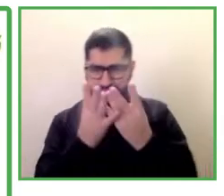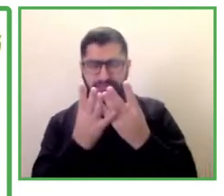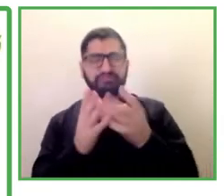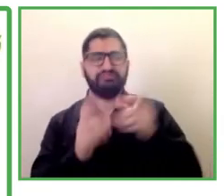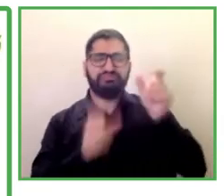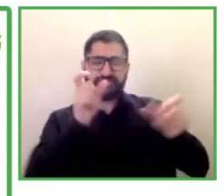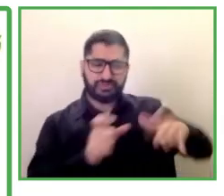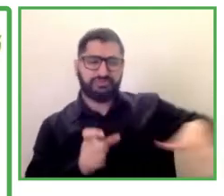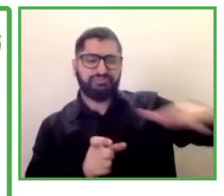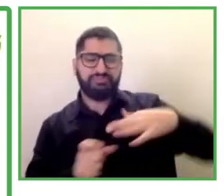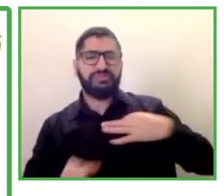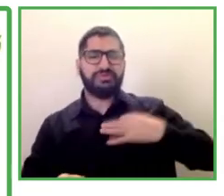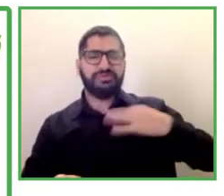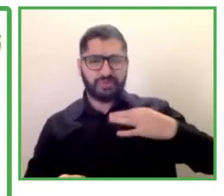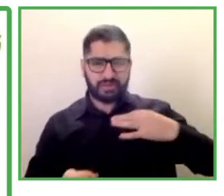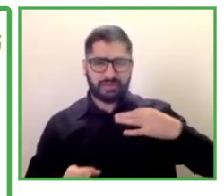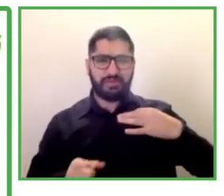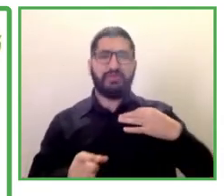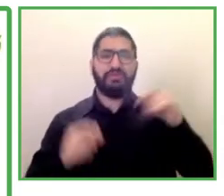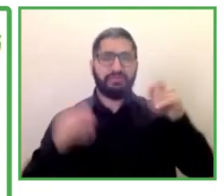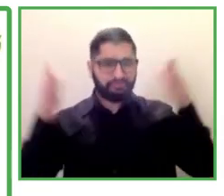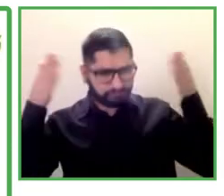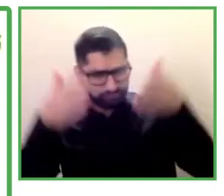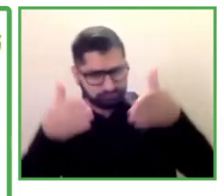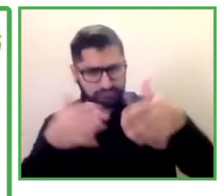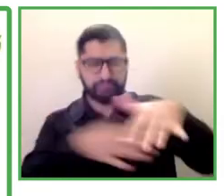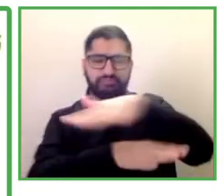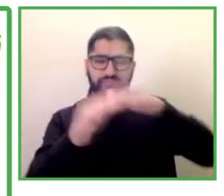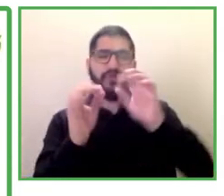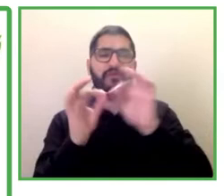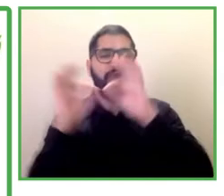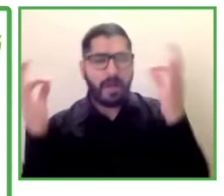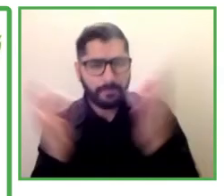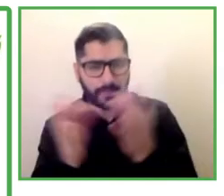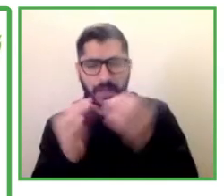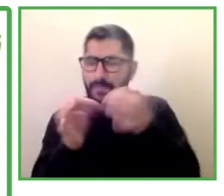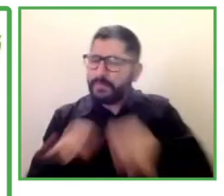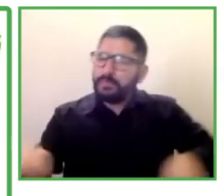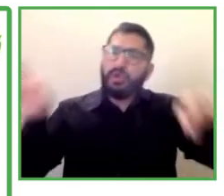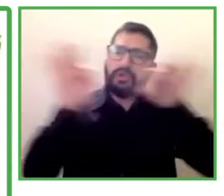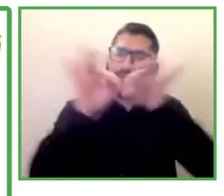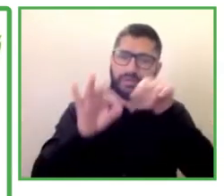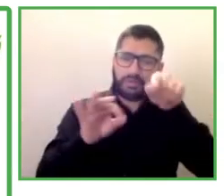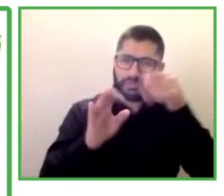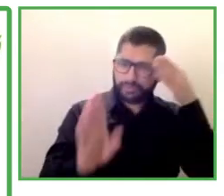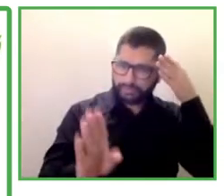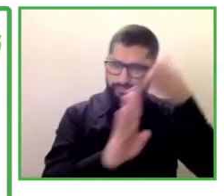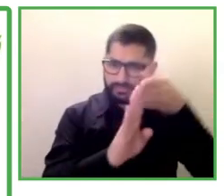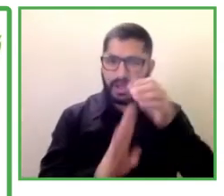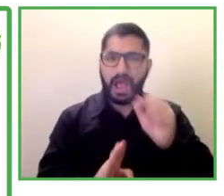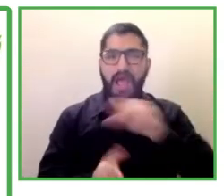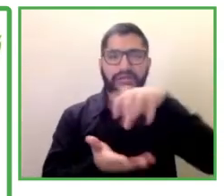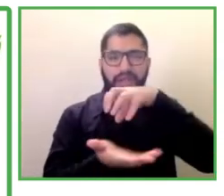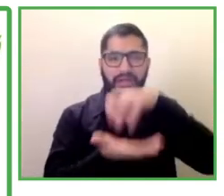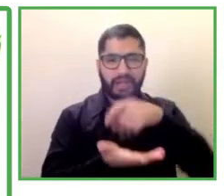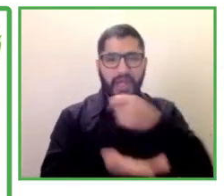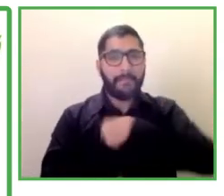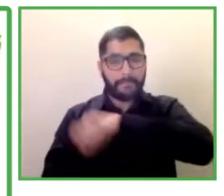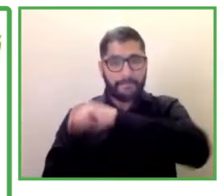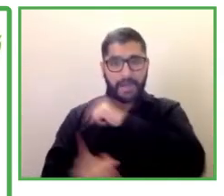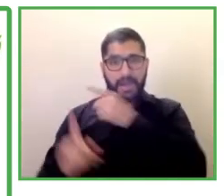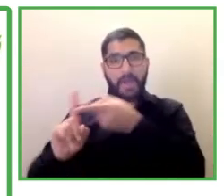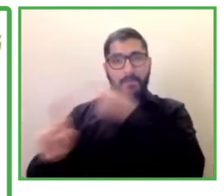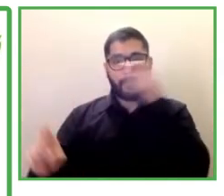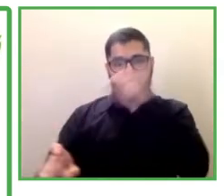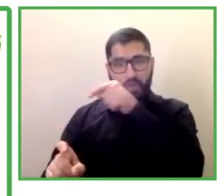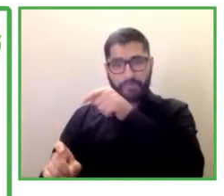disabilities organization that is the most important one in Alicante, in the southeast of Spain. And currently APSA is